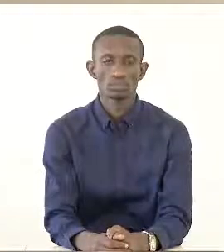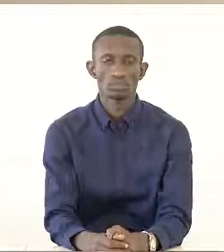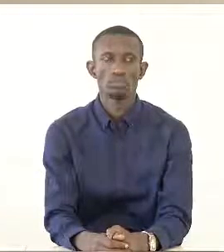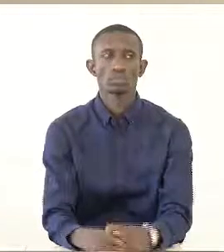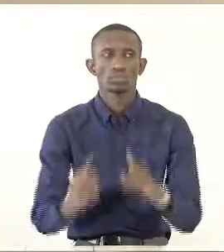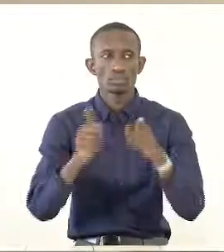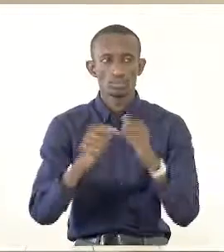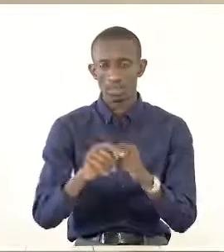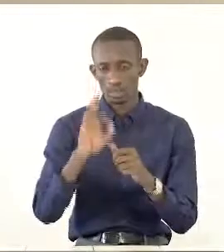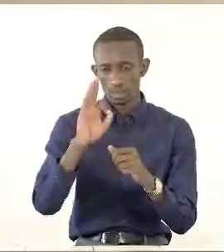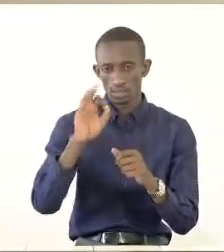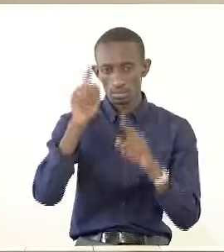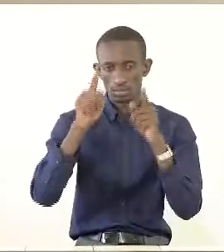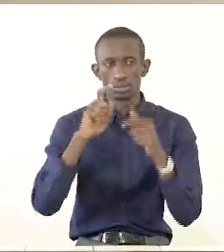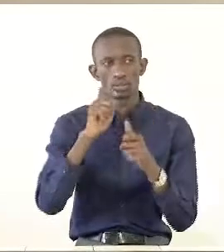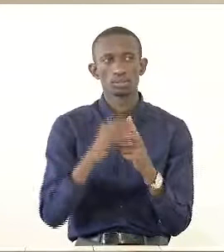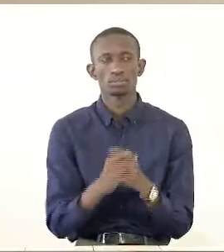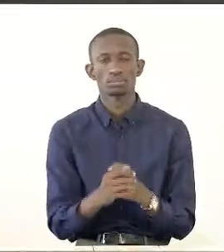f of x